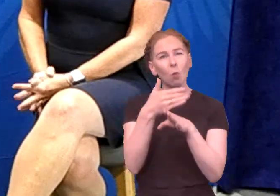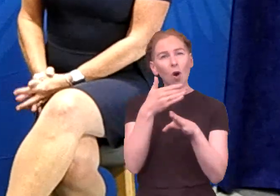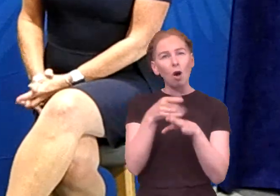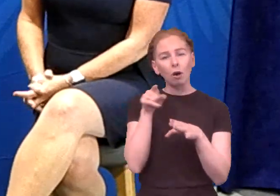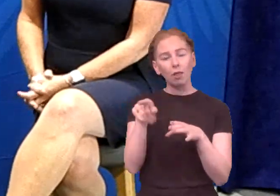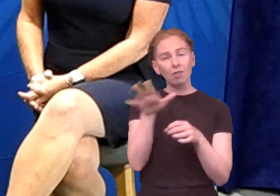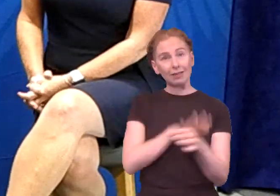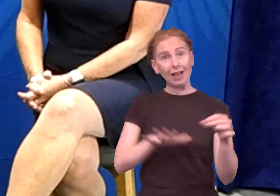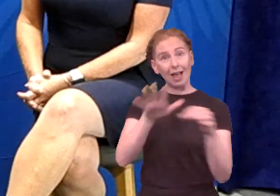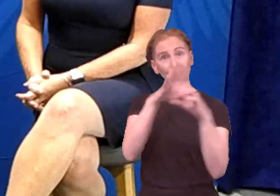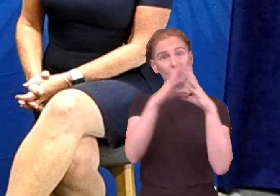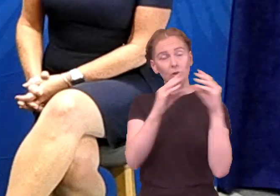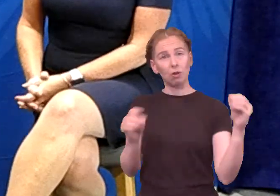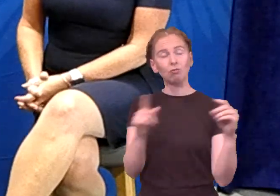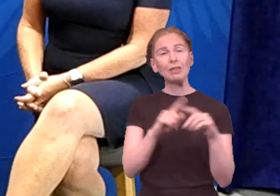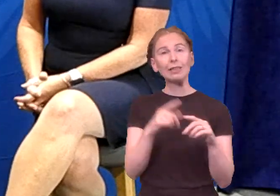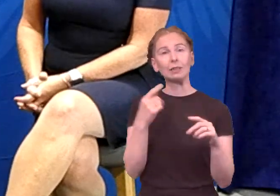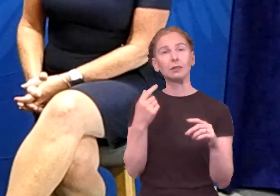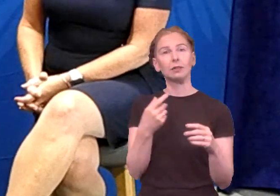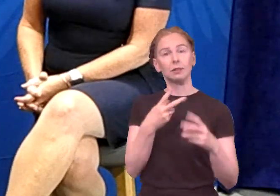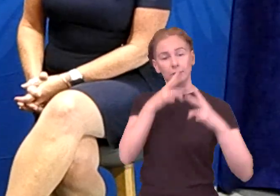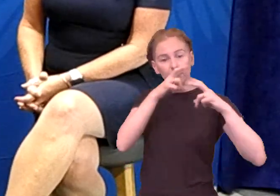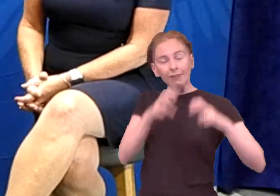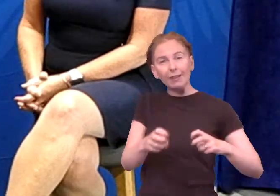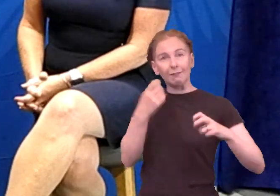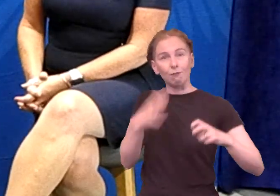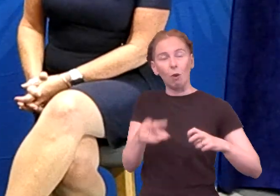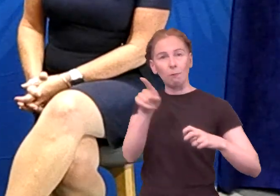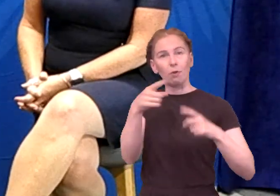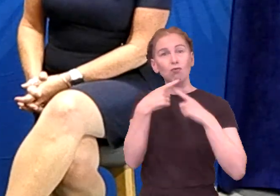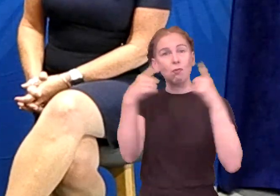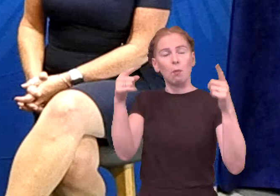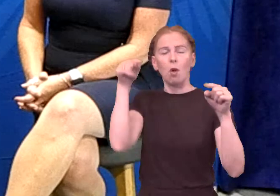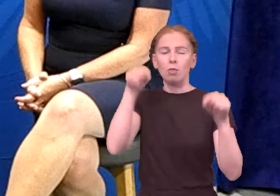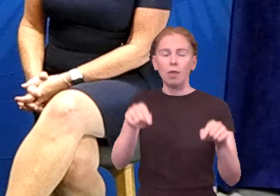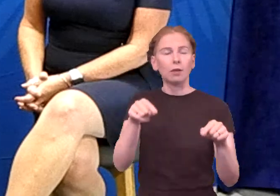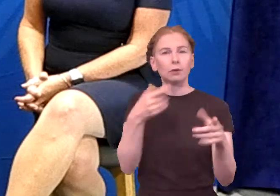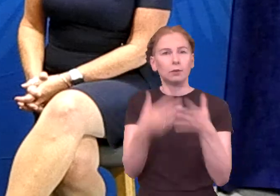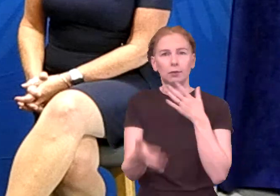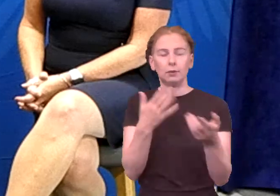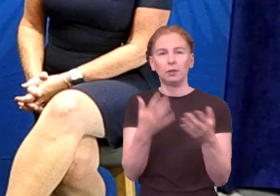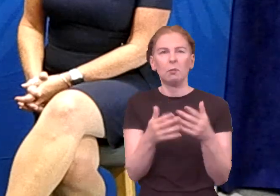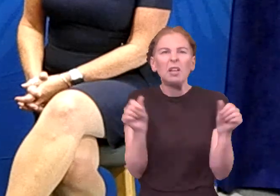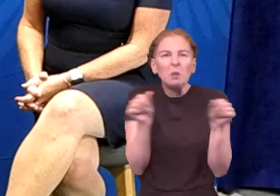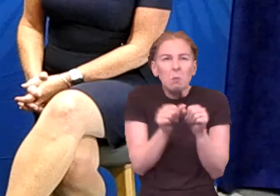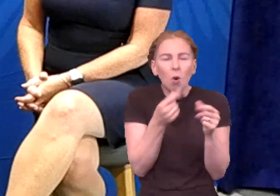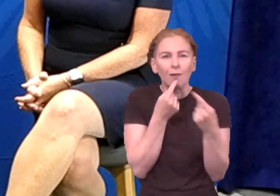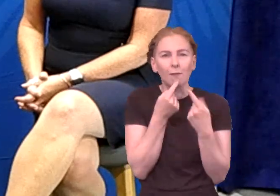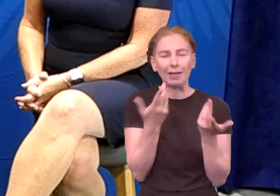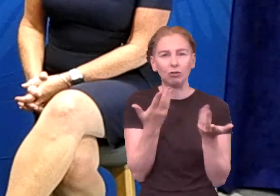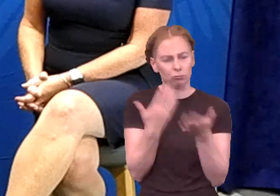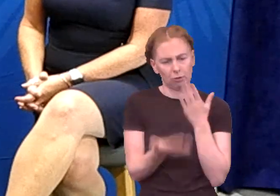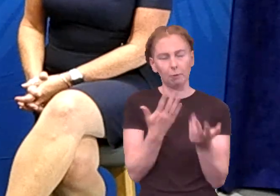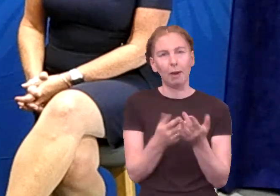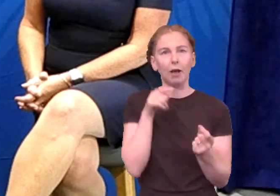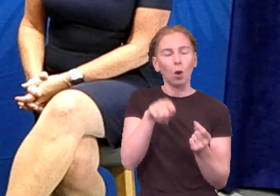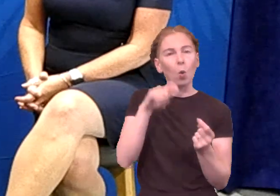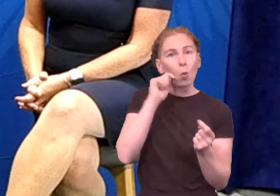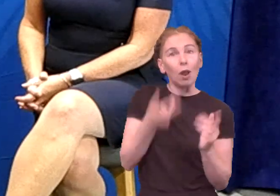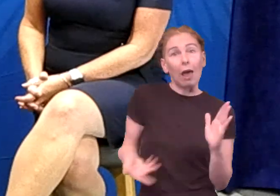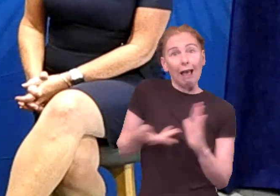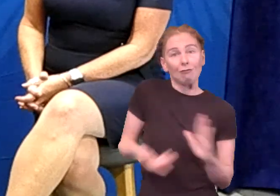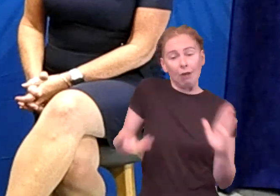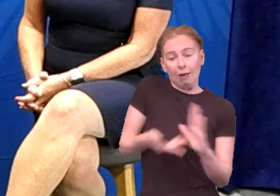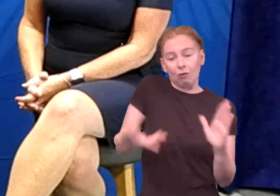be, some of the things that Martin touched on, it helps us to build that picture of intelligence of what's going on at that property or with Definitely. That